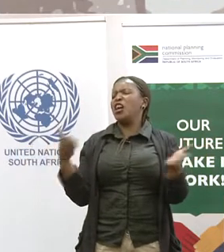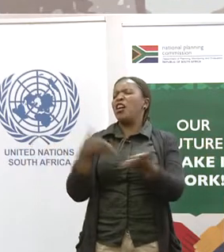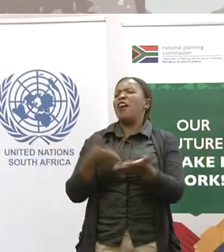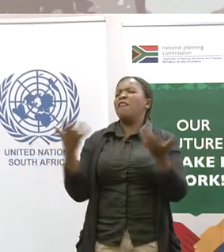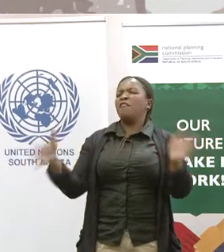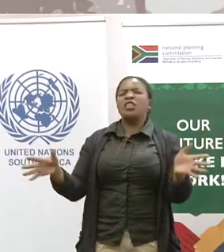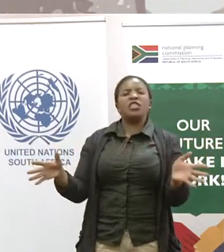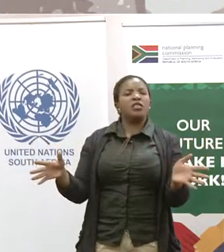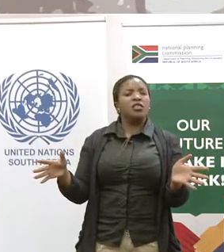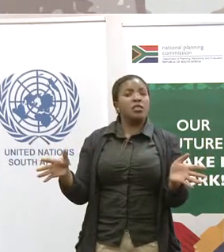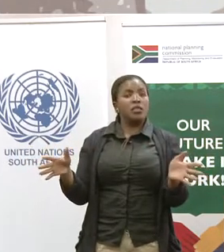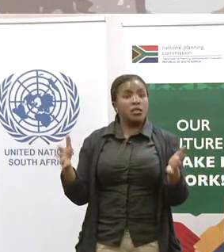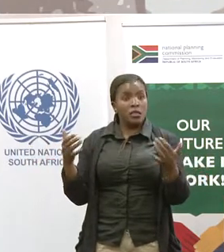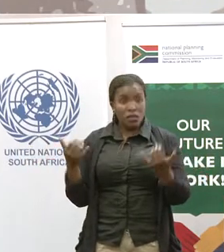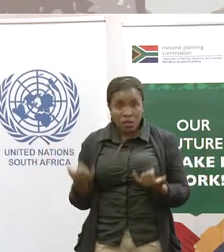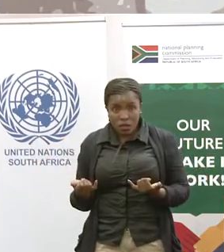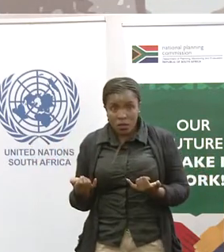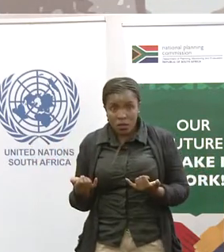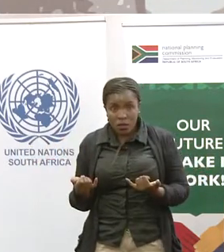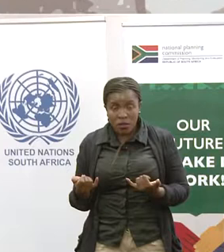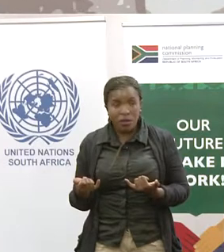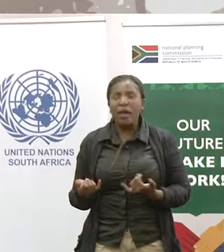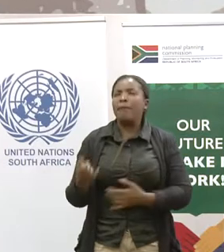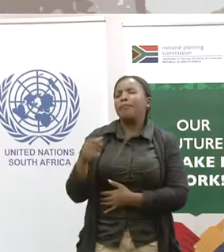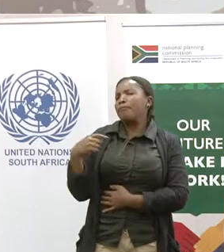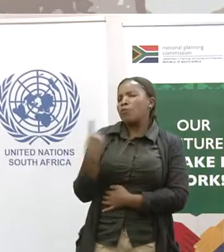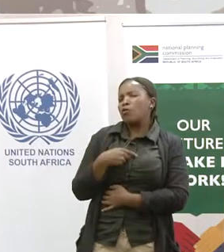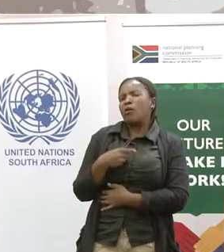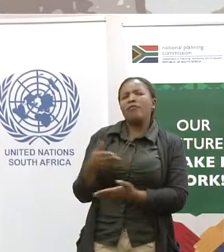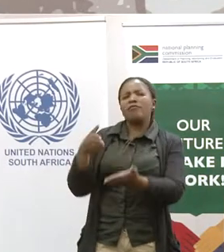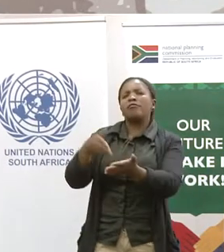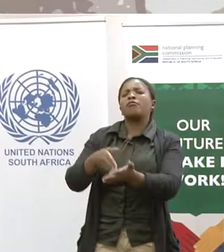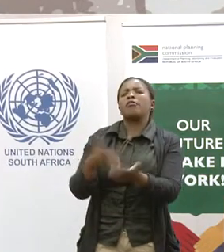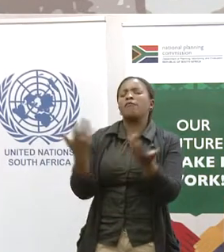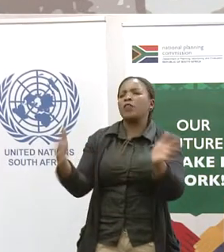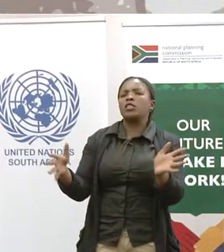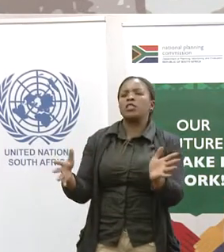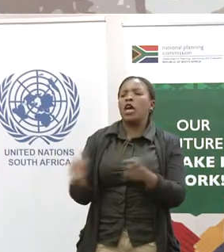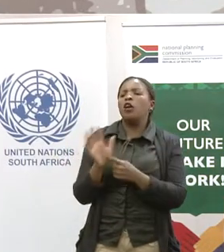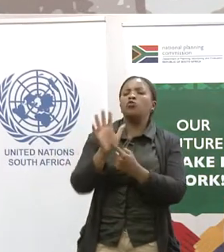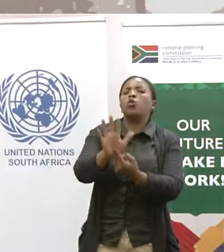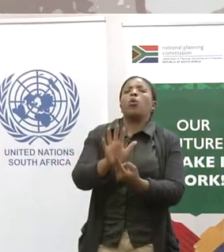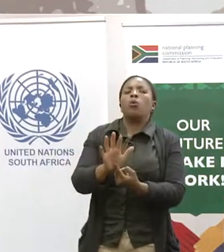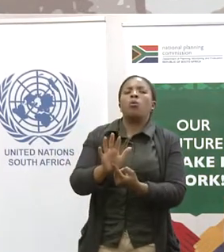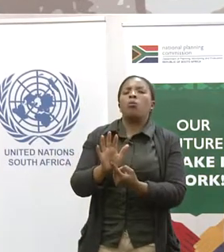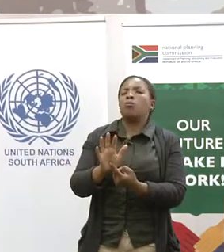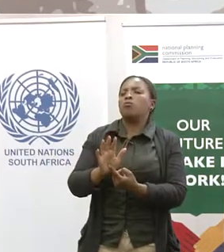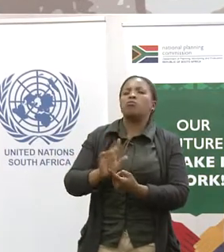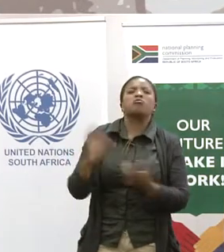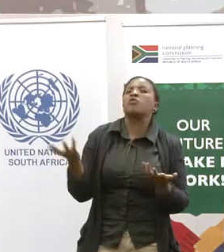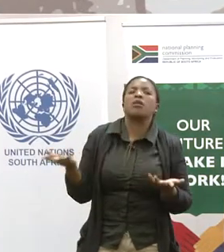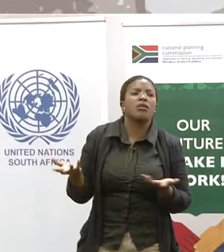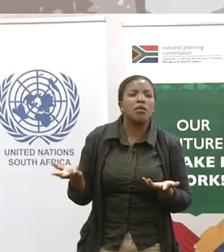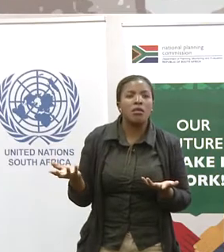we there yet? If we have arrived, what are the indicators, what are the signs we must look for